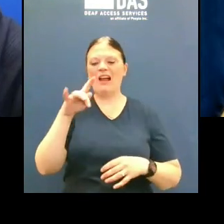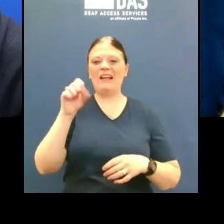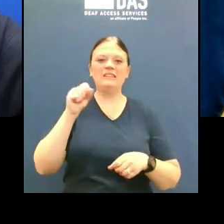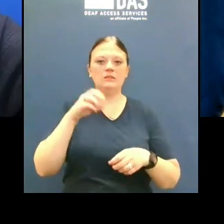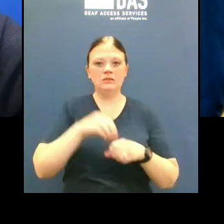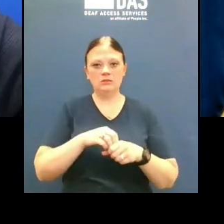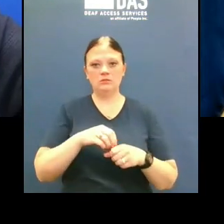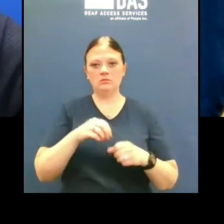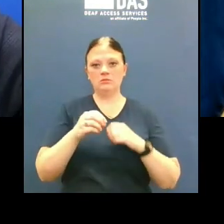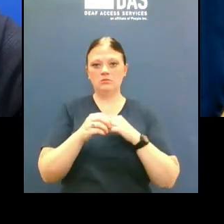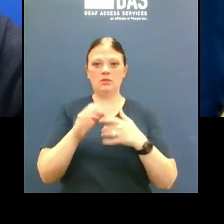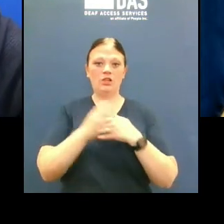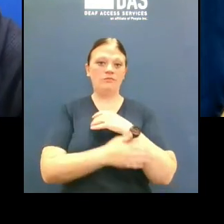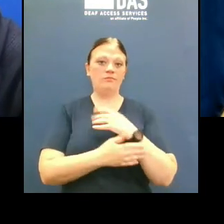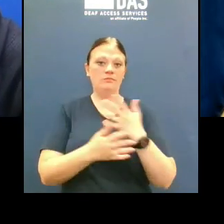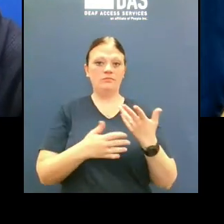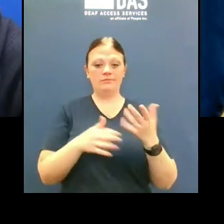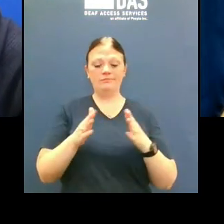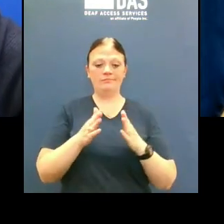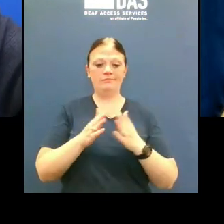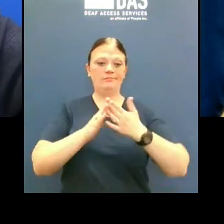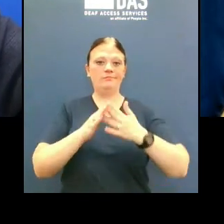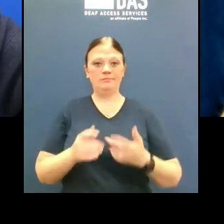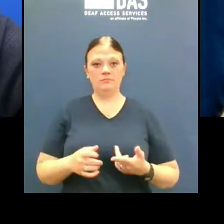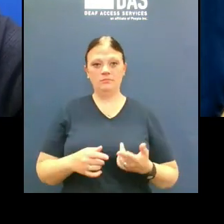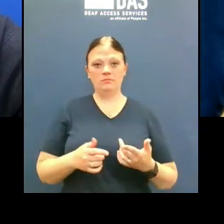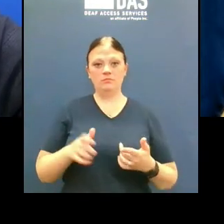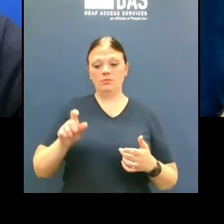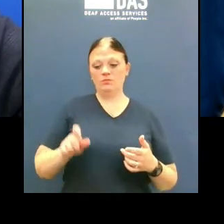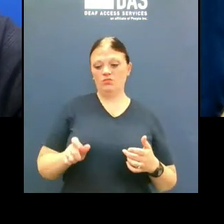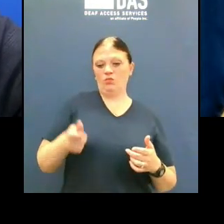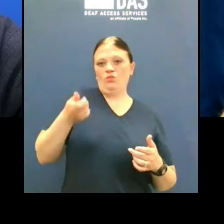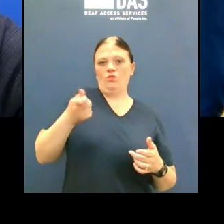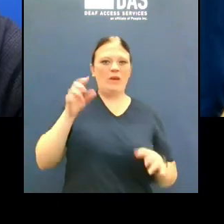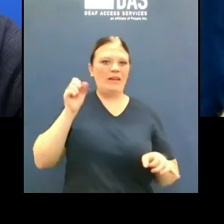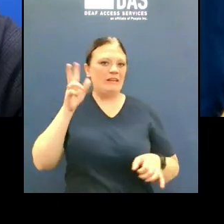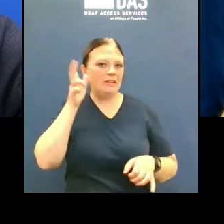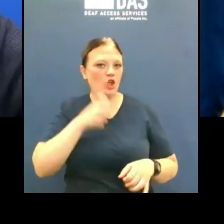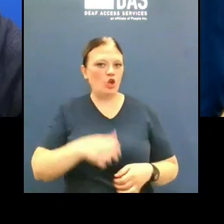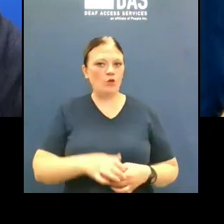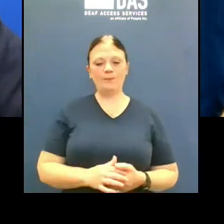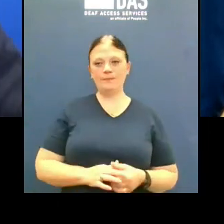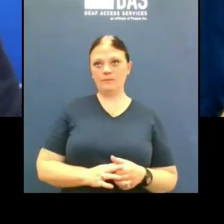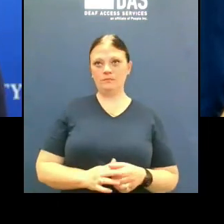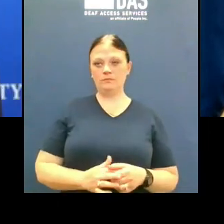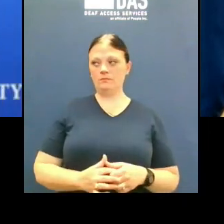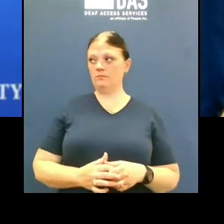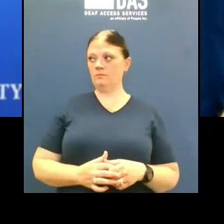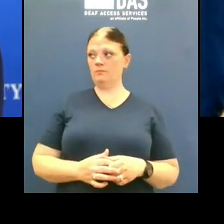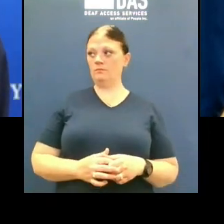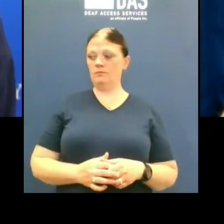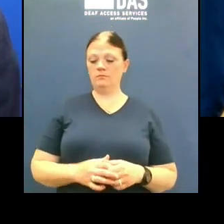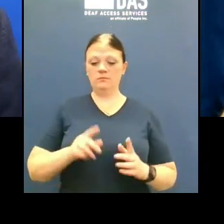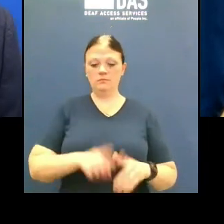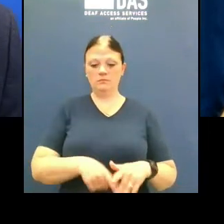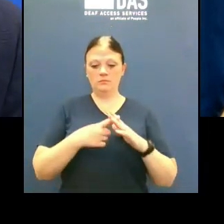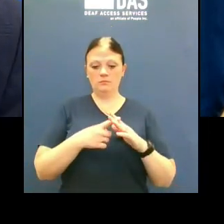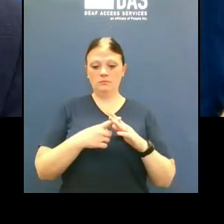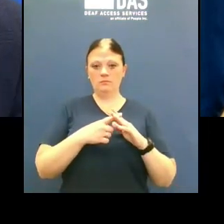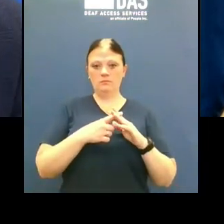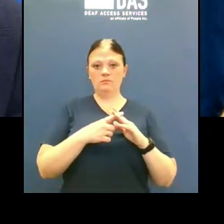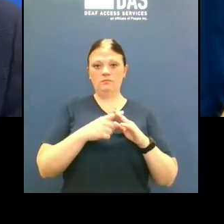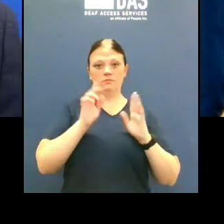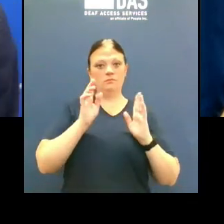So let me turn on the volume here so we can hear our friends from media. And we will start at the